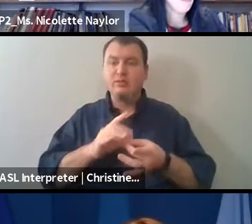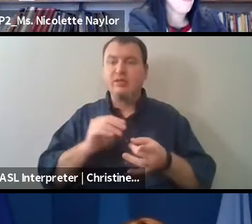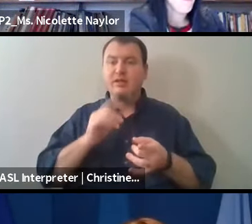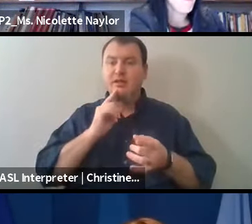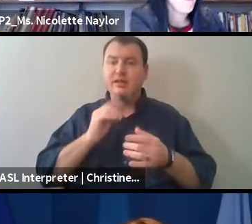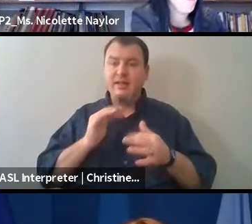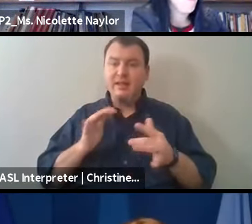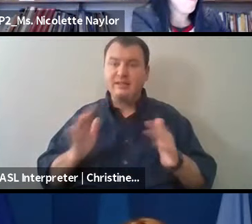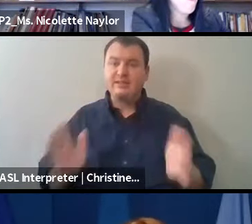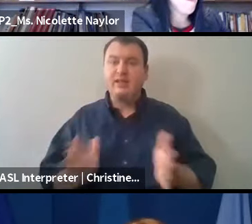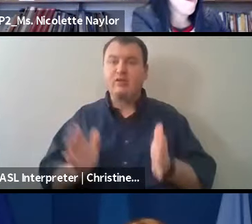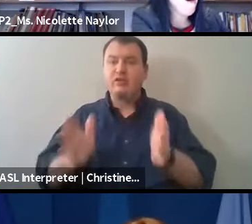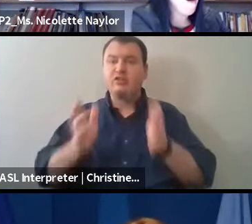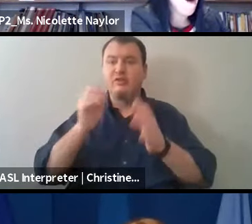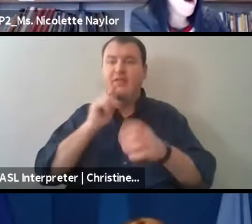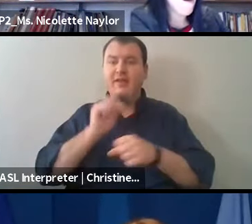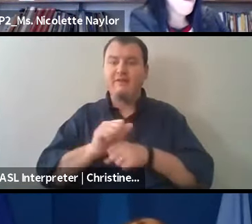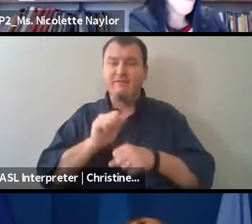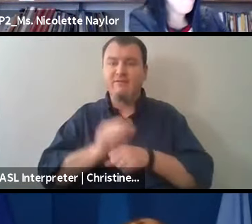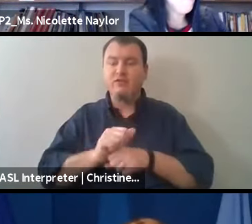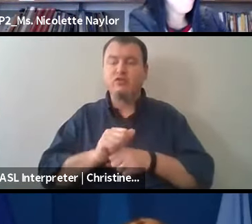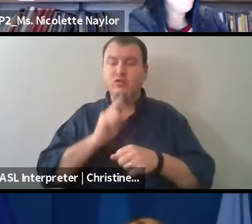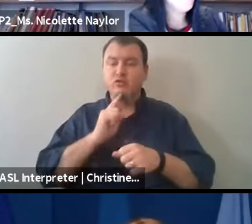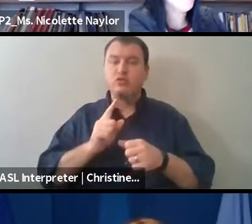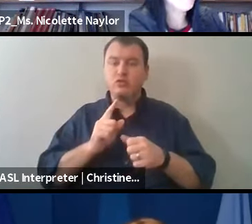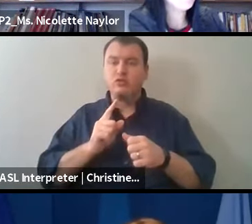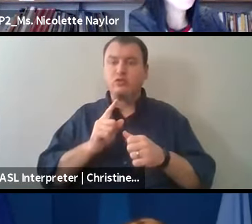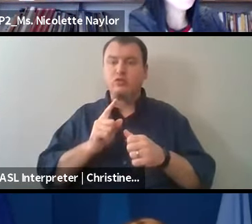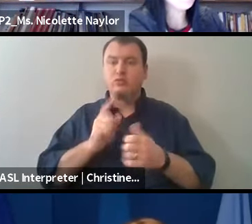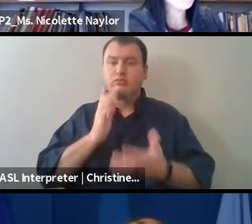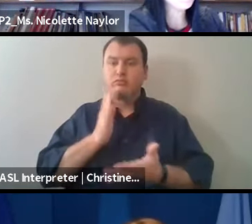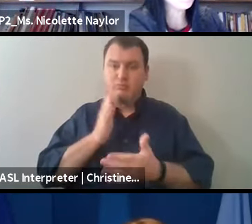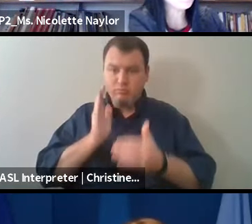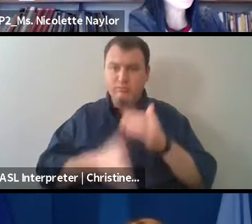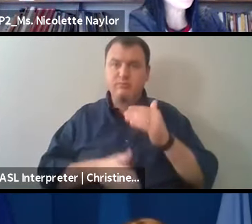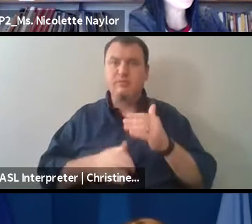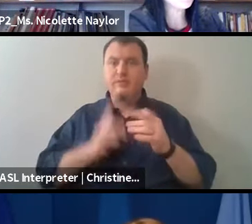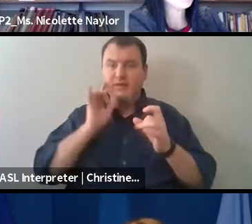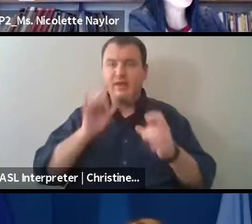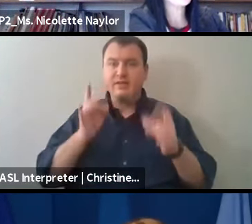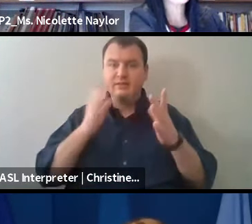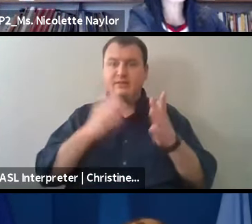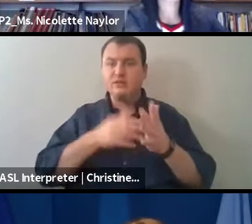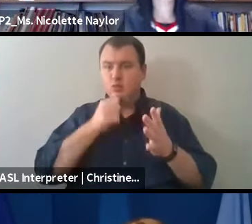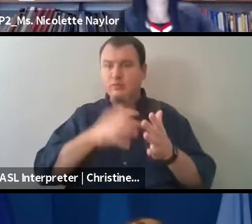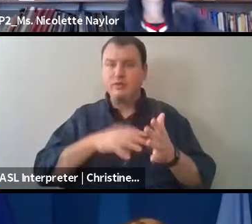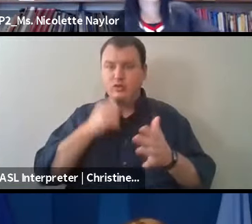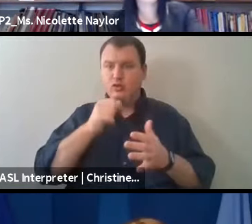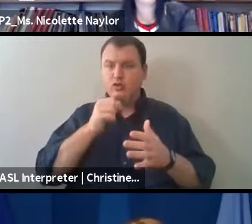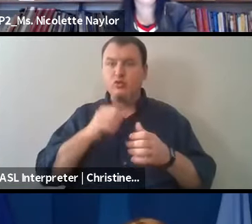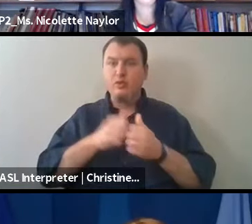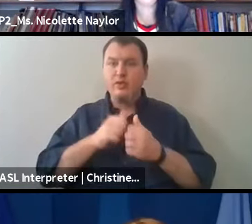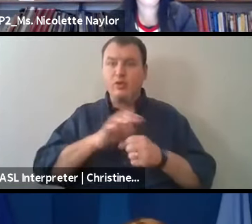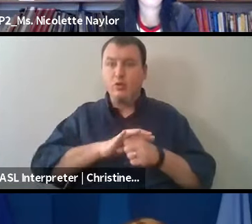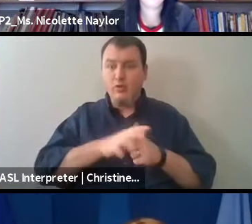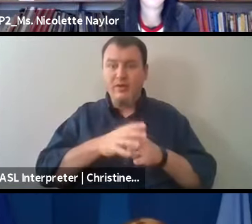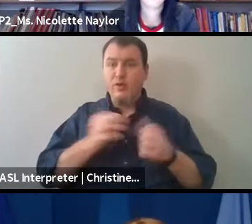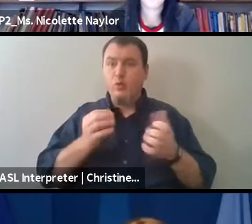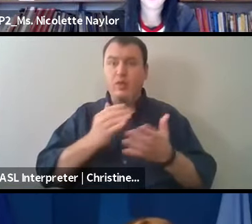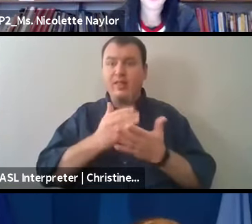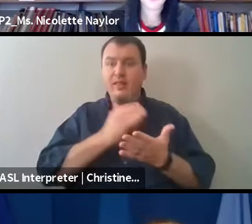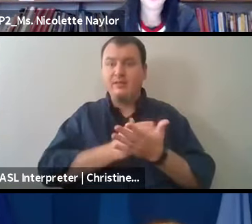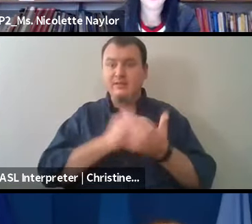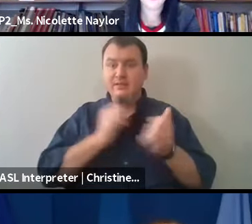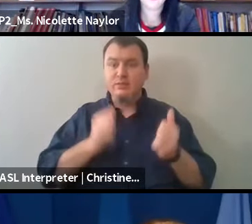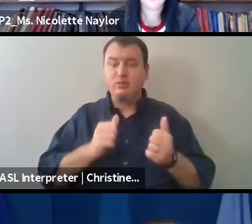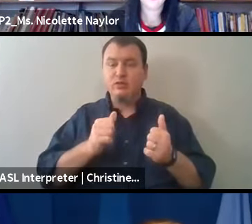acceleration of efforts to address violence against women and girls in the context of COVID-19? And what lessons can we